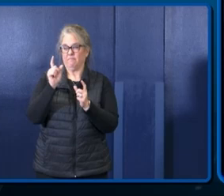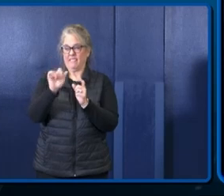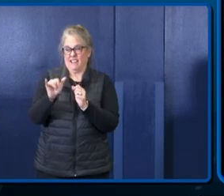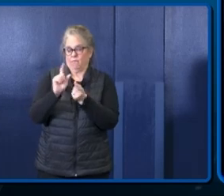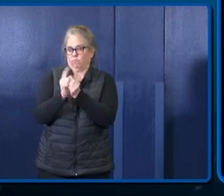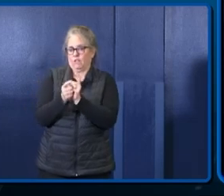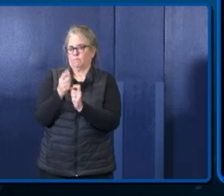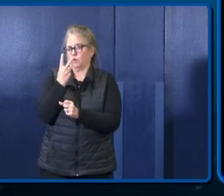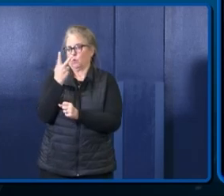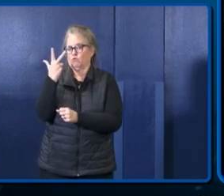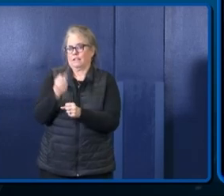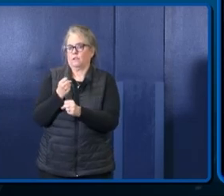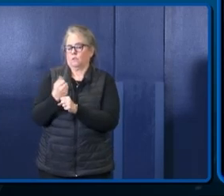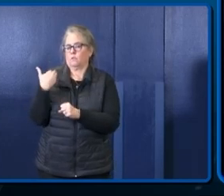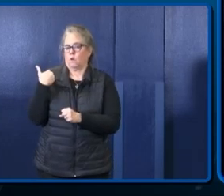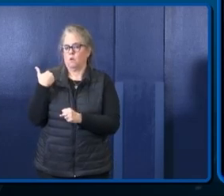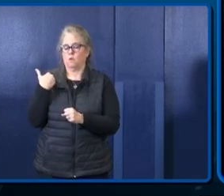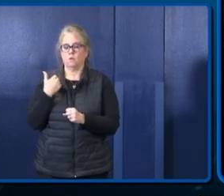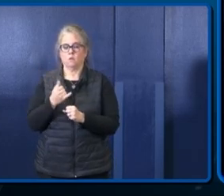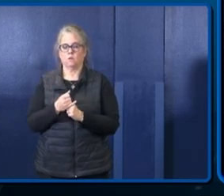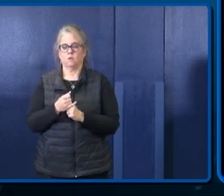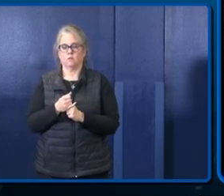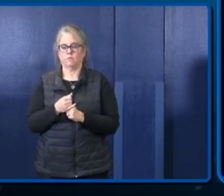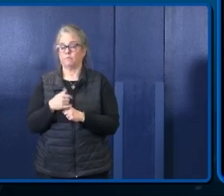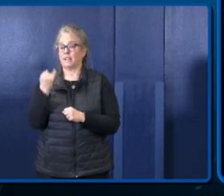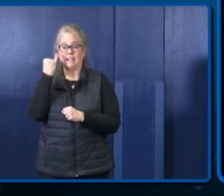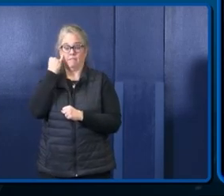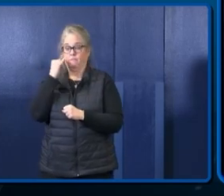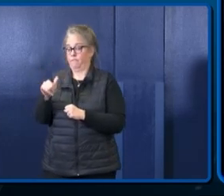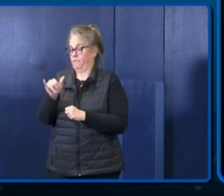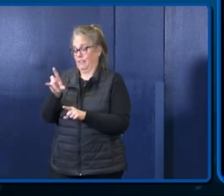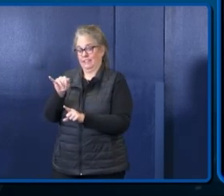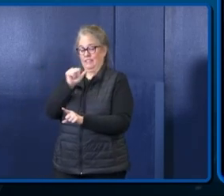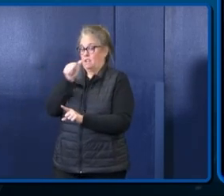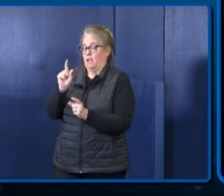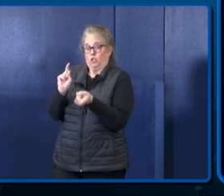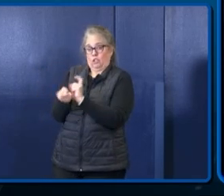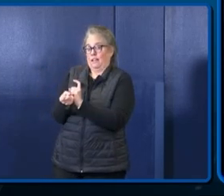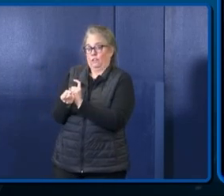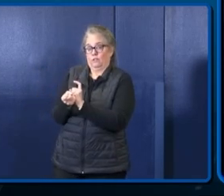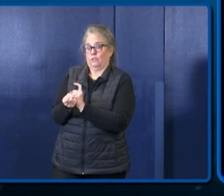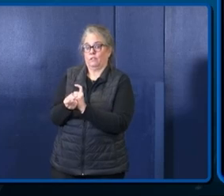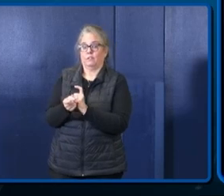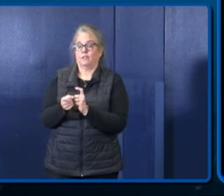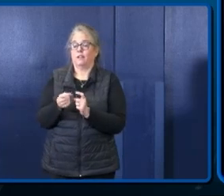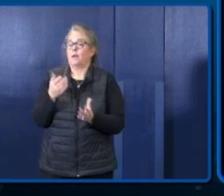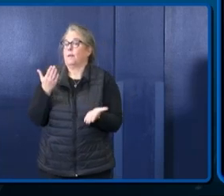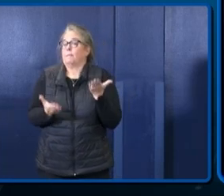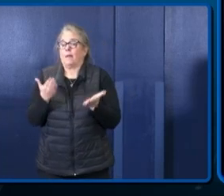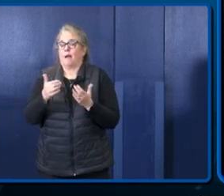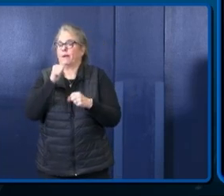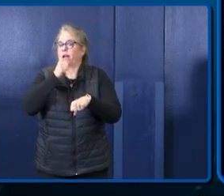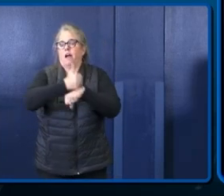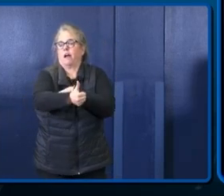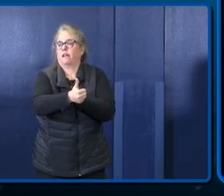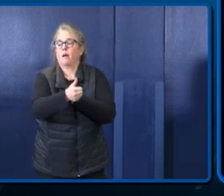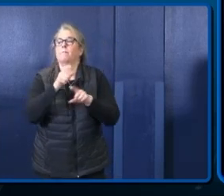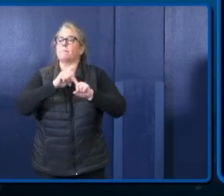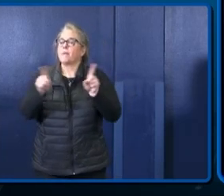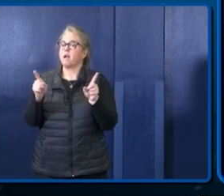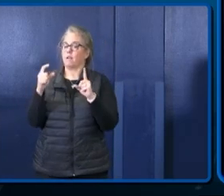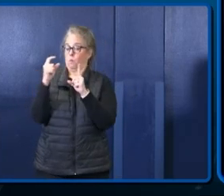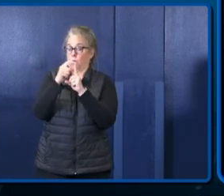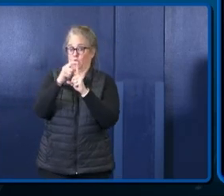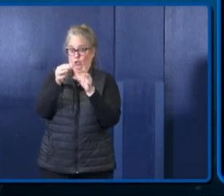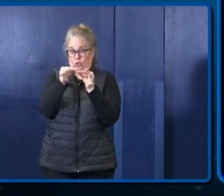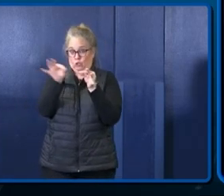not for that change, we would probably not be able to charge it in this case. And so the wording was changed to allow it to be